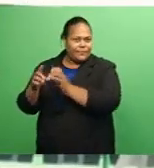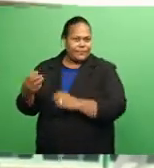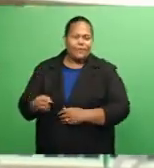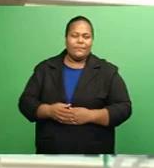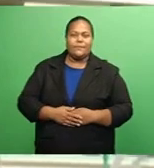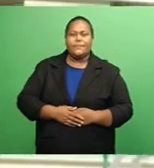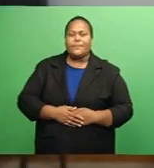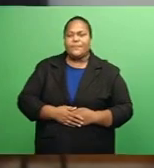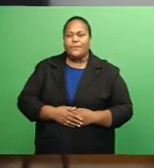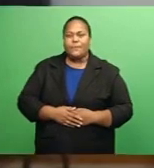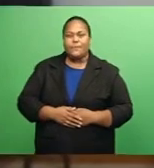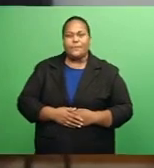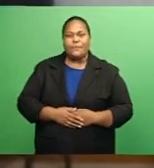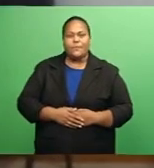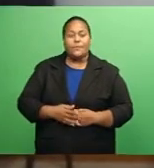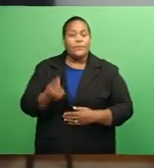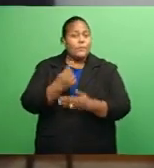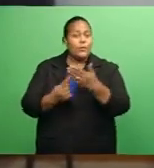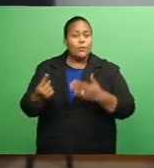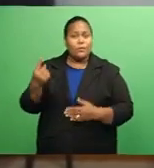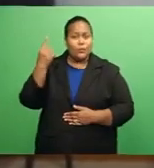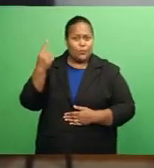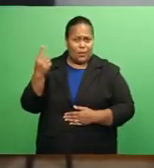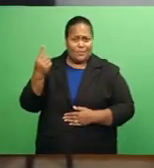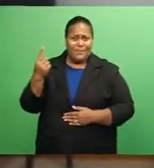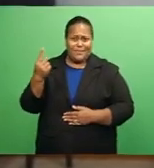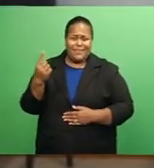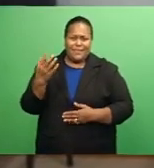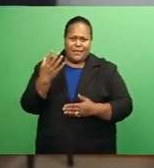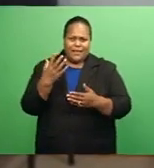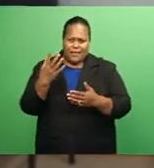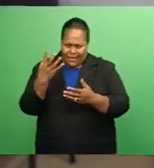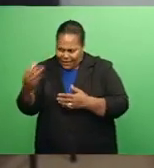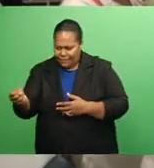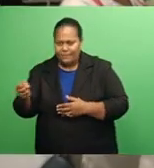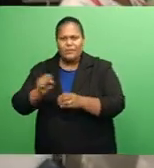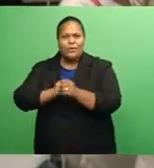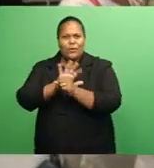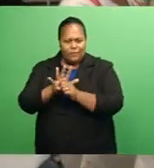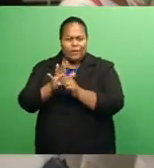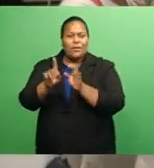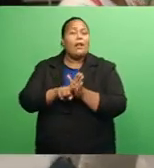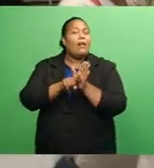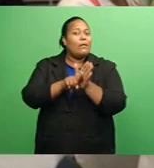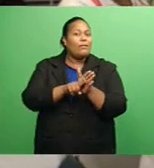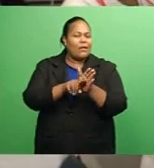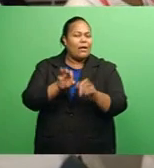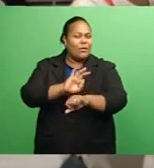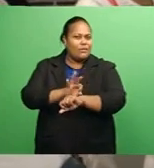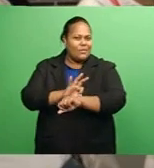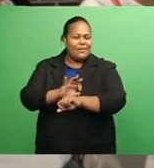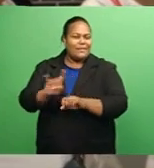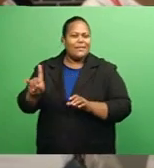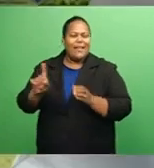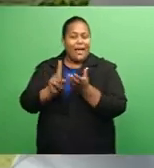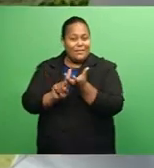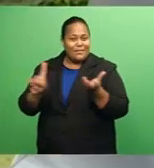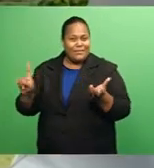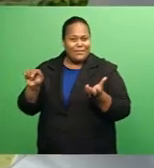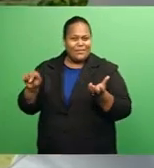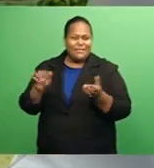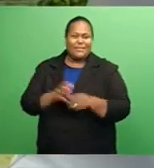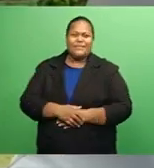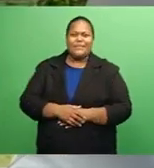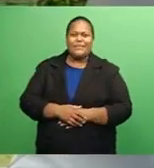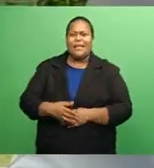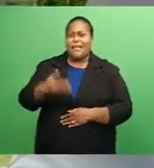irrespective of vaccination. Only one active case remains admitted at the Lautoka Hospital Isolation Unit. There are currently